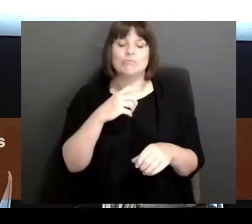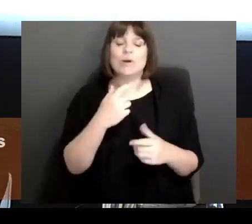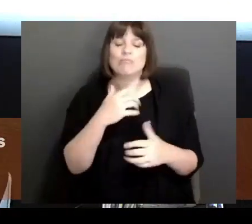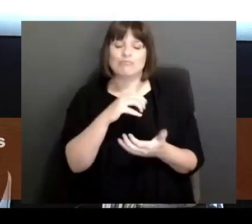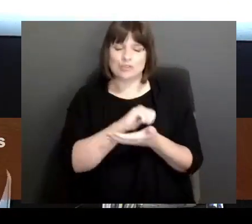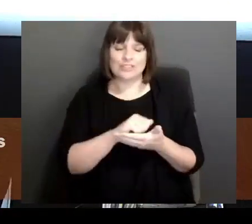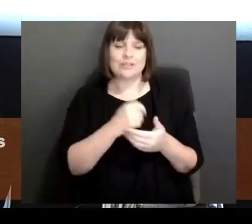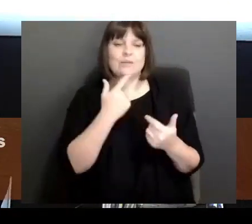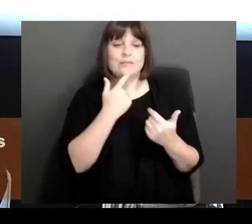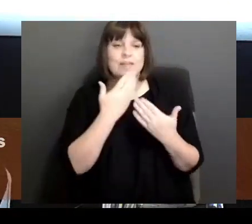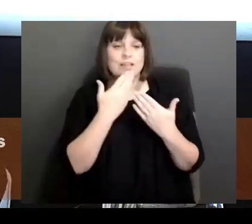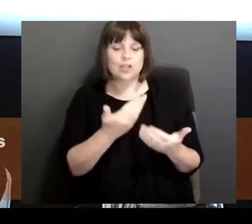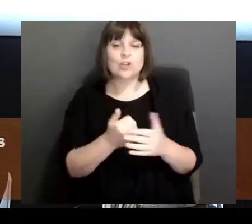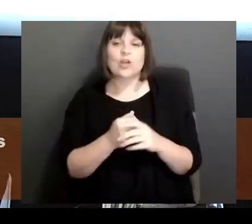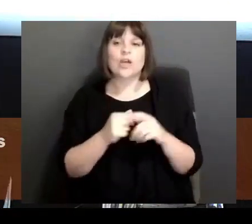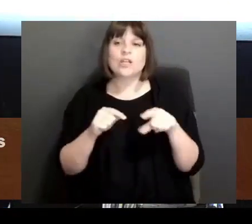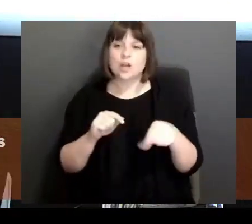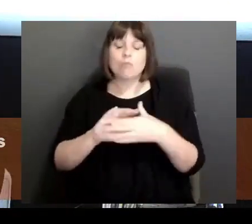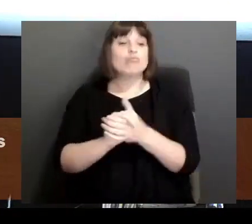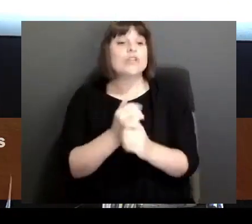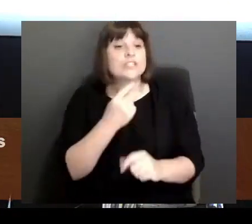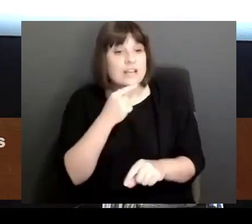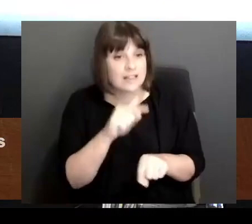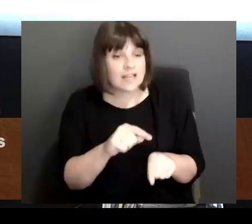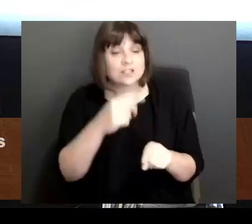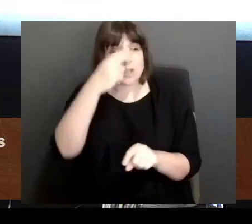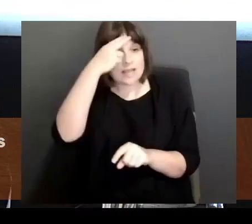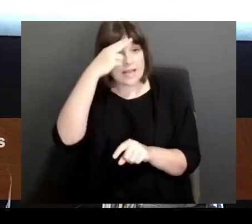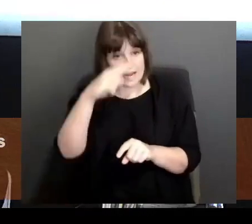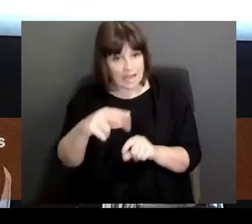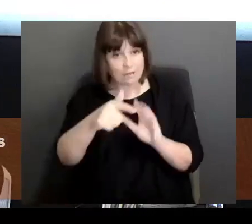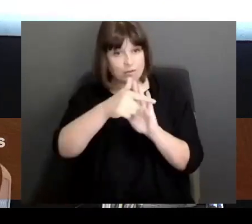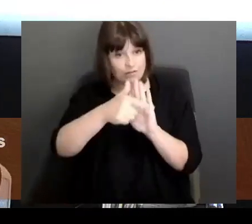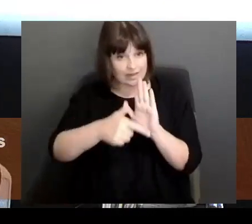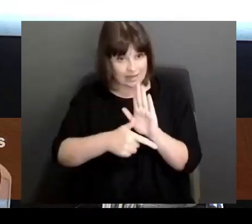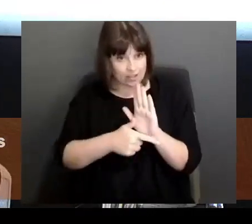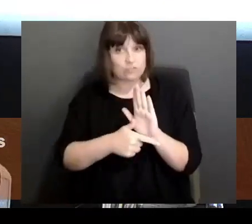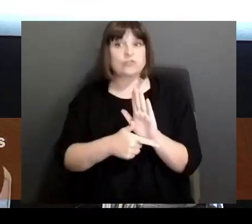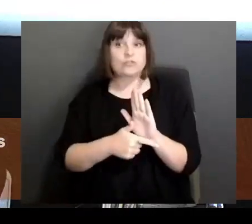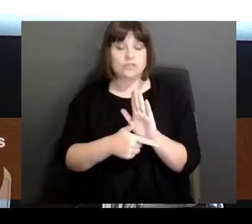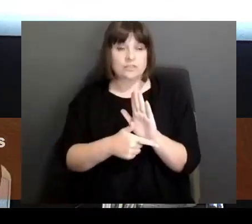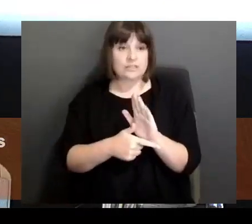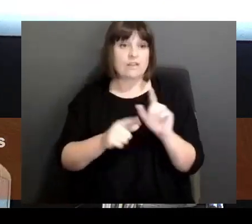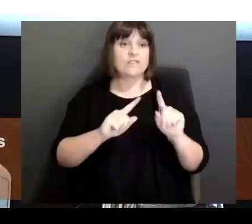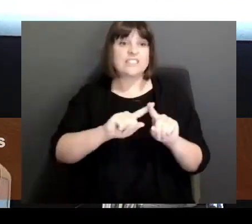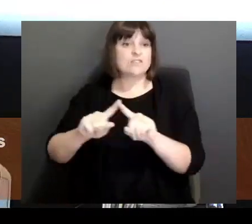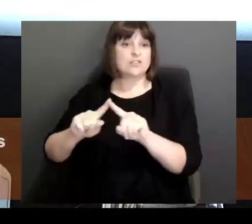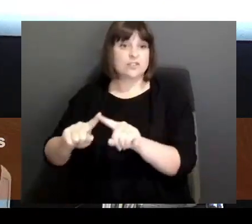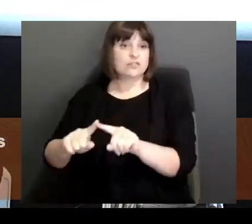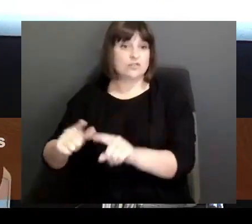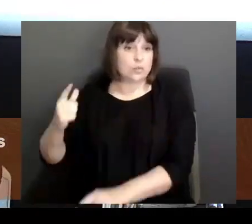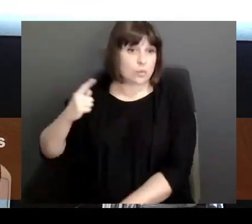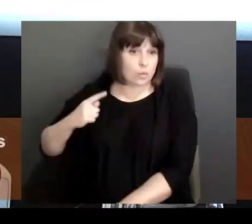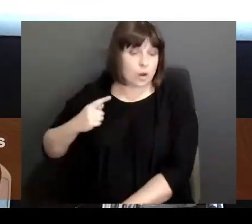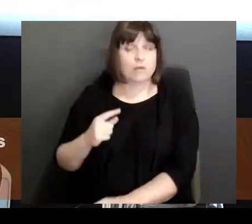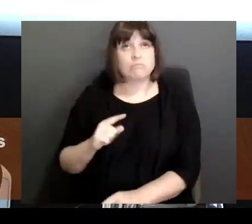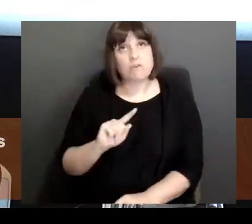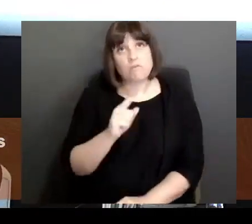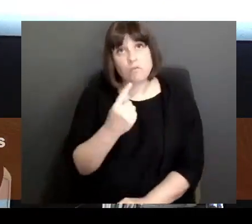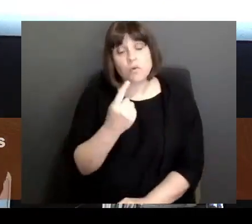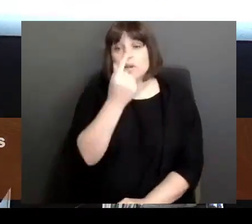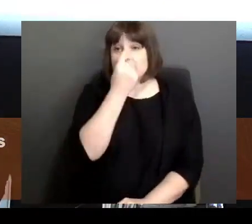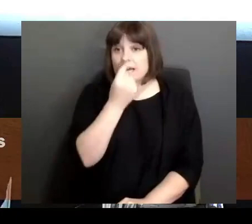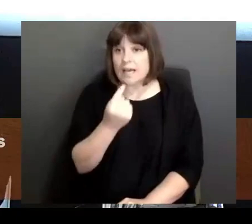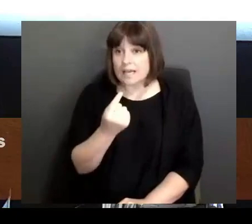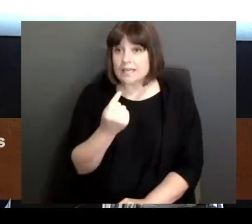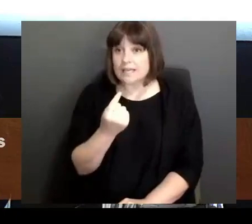I suppose naming of legislation and regulatory instruments can serve a number of purposes. One is that they can effectively be